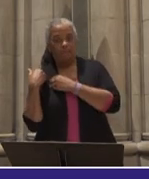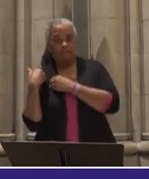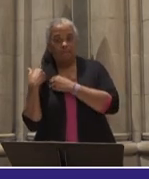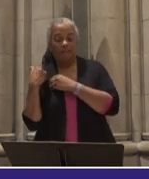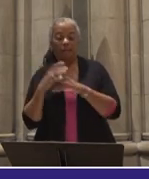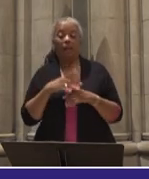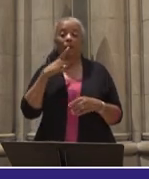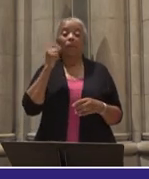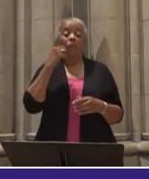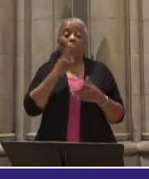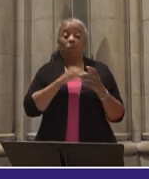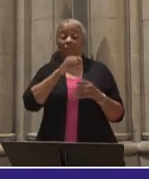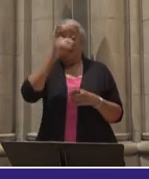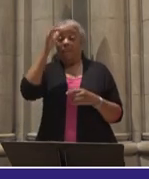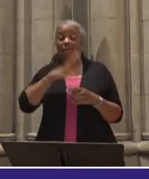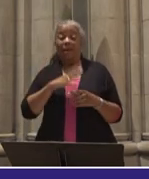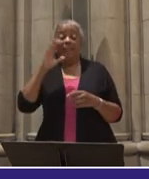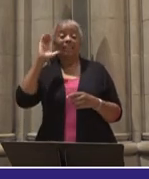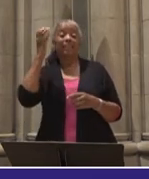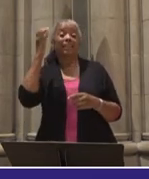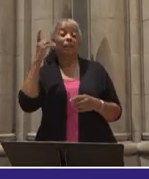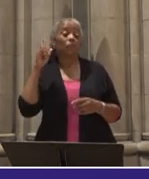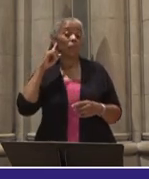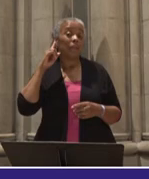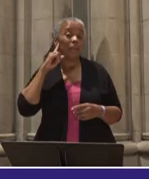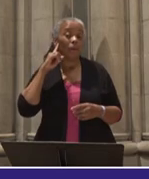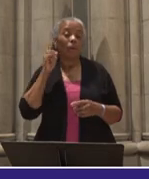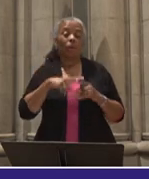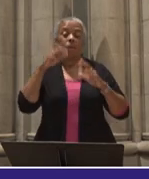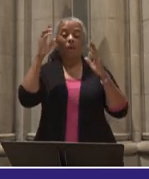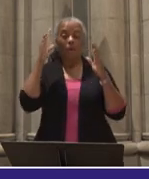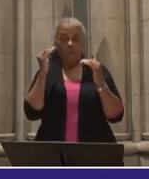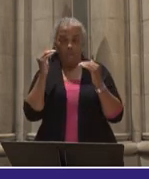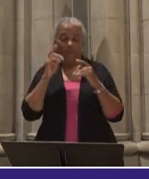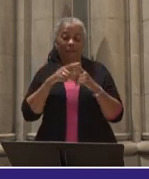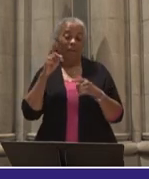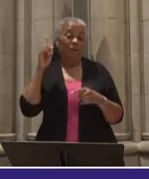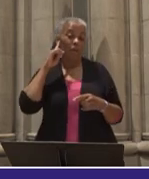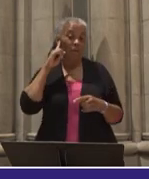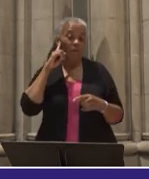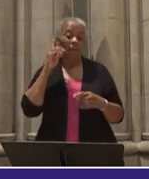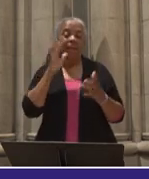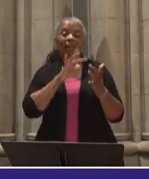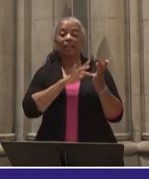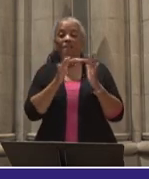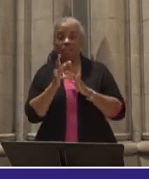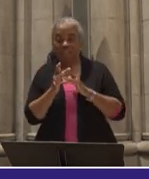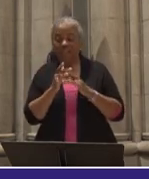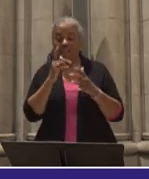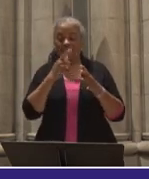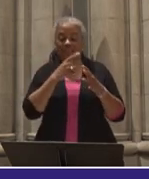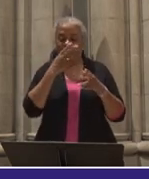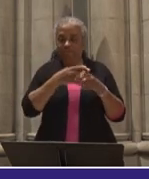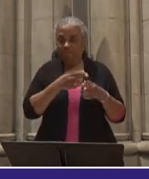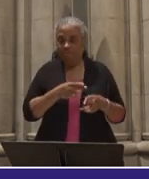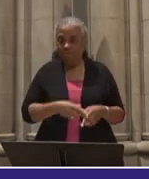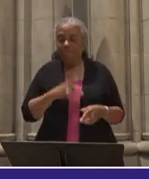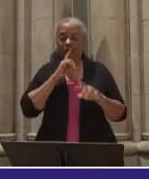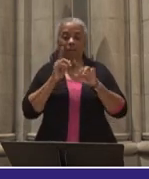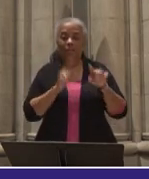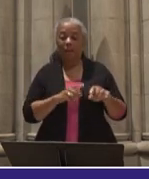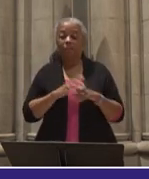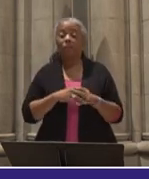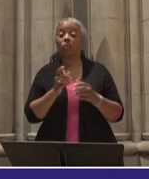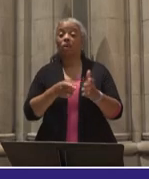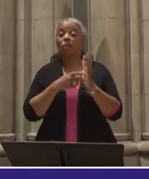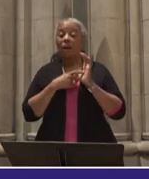he seemed to hear, or perhaps was hoping he heard, in Jesus' recitation of certain commandments was a requirement